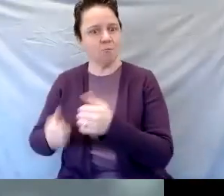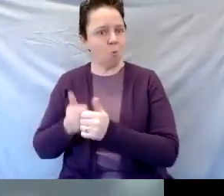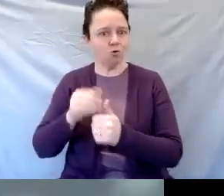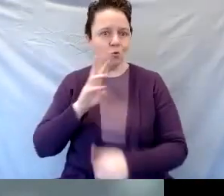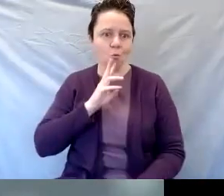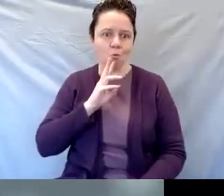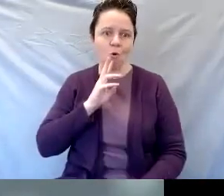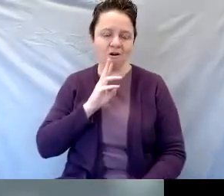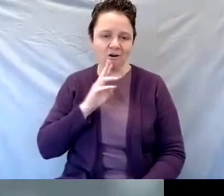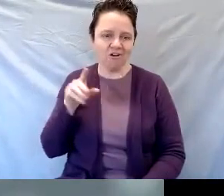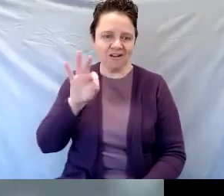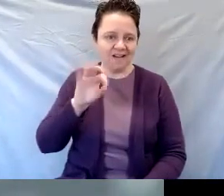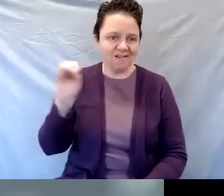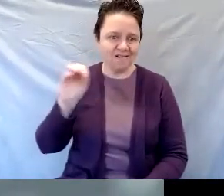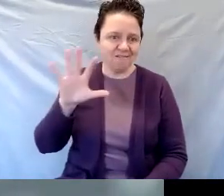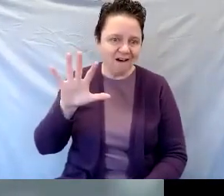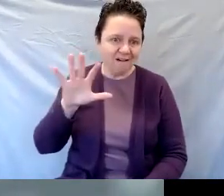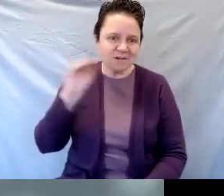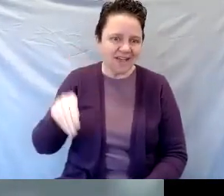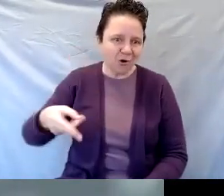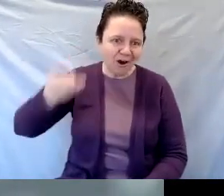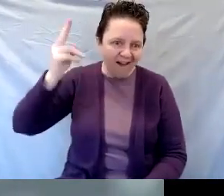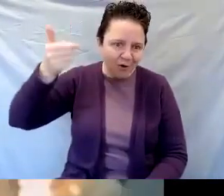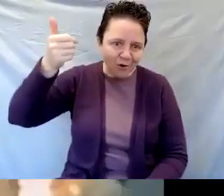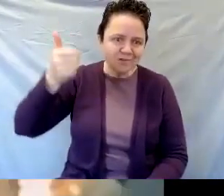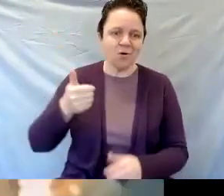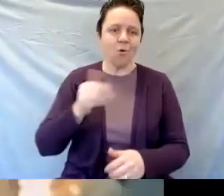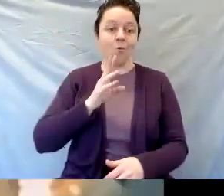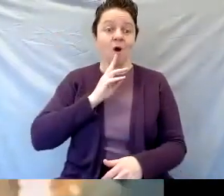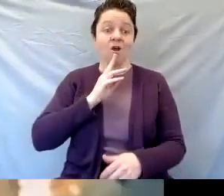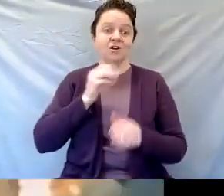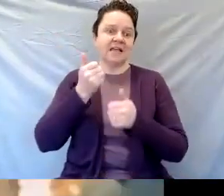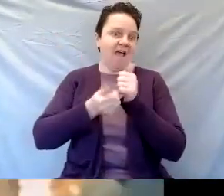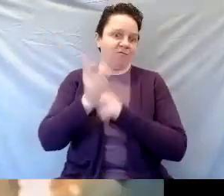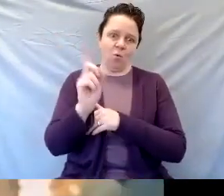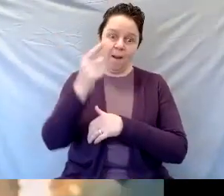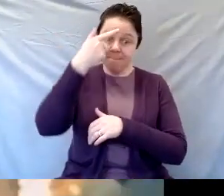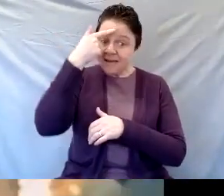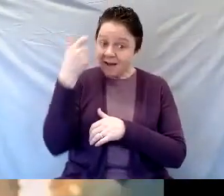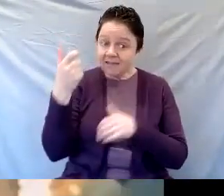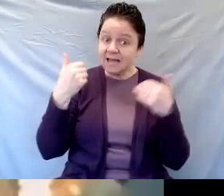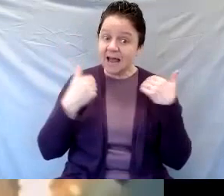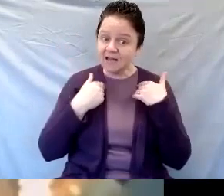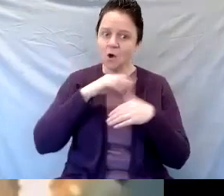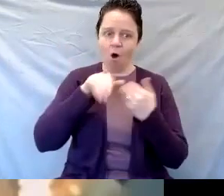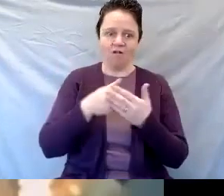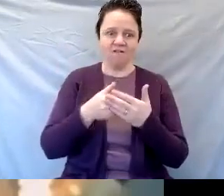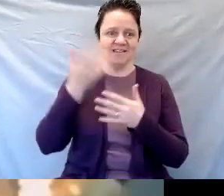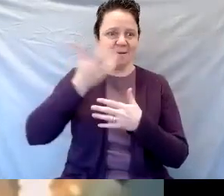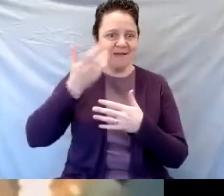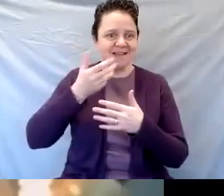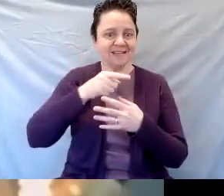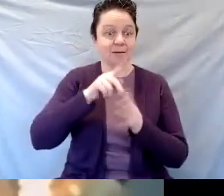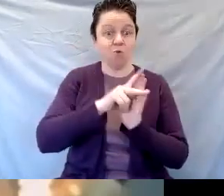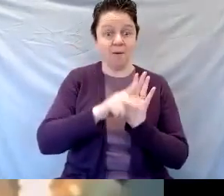like 95% or higher, right? So water is everywhere, and it's because it has all of these amazing properties.